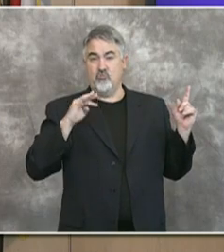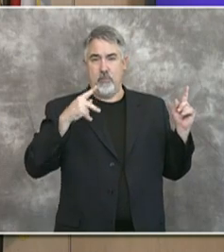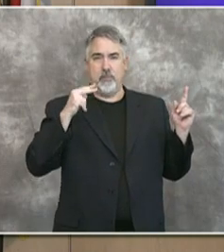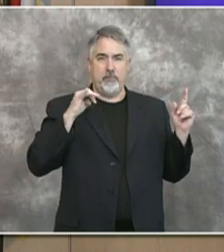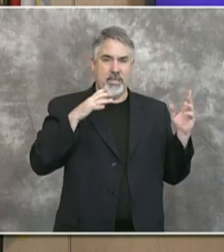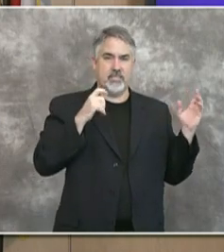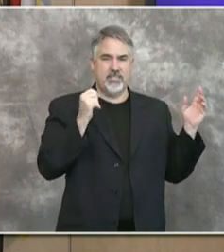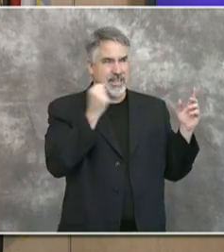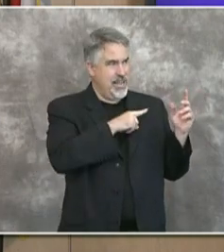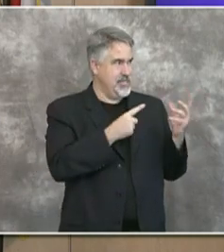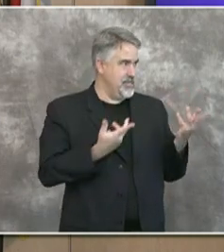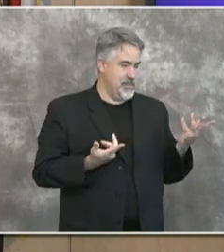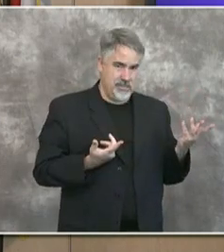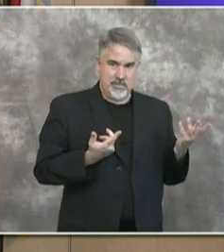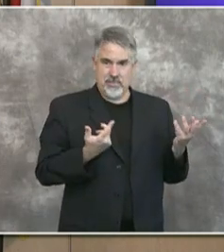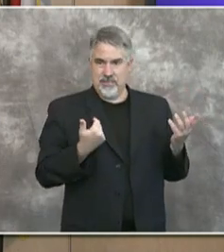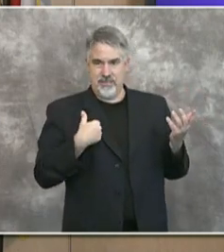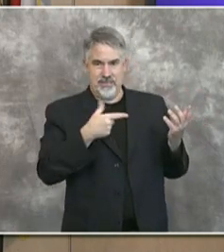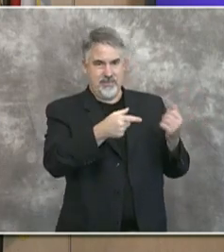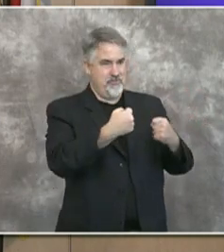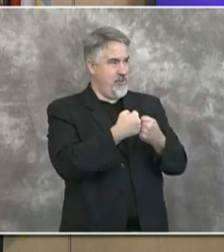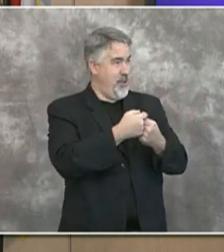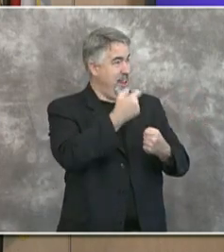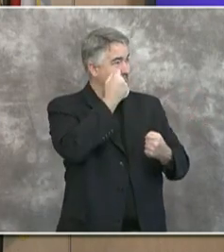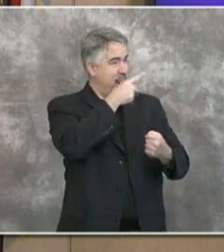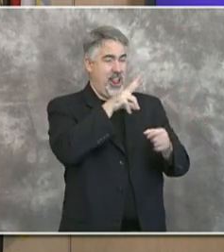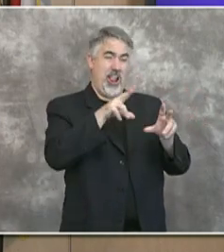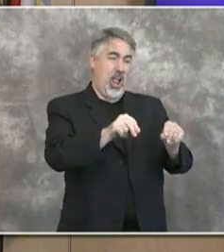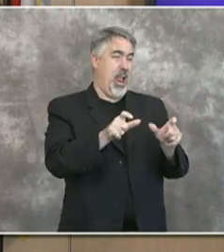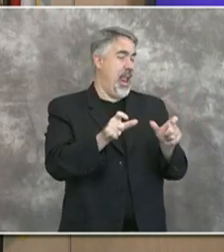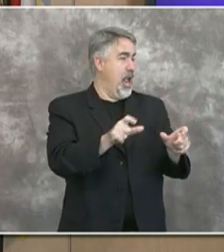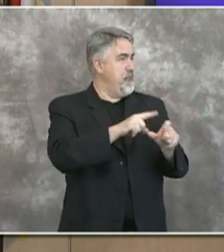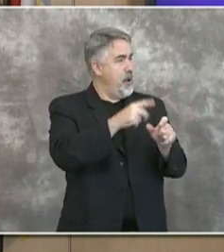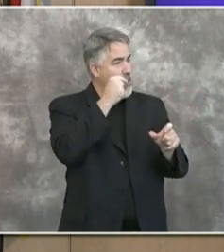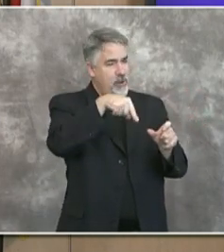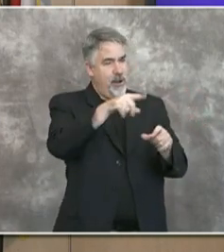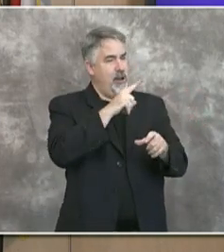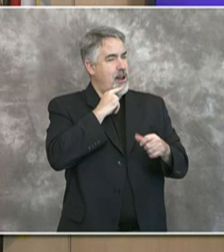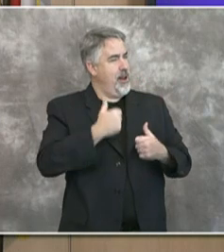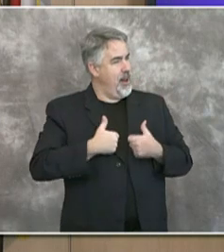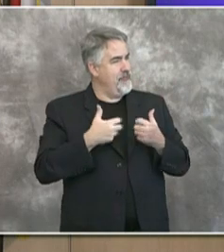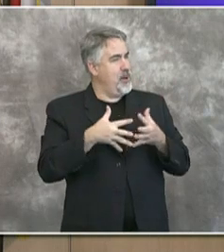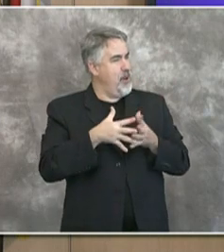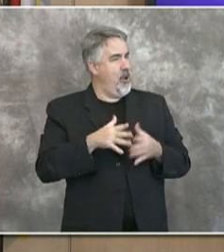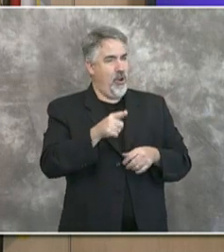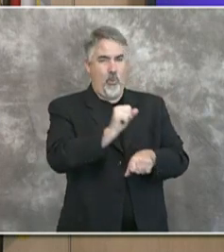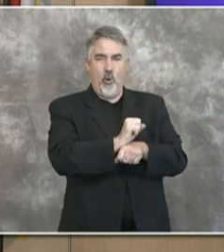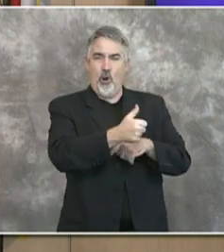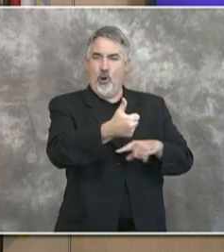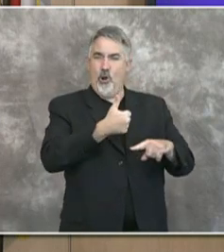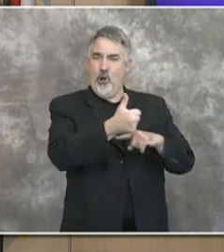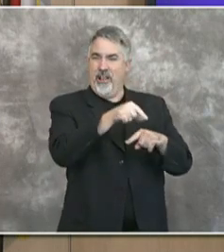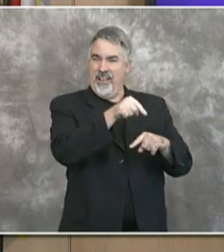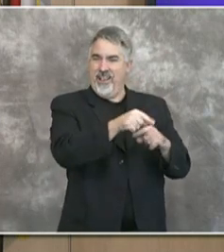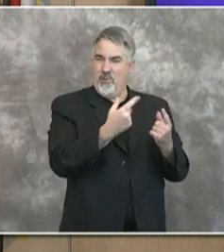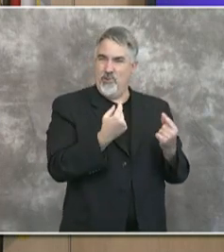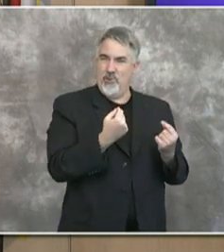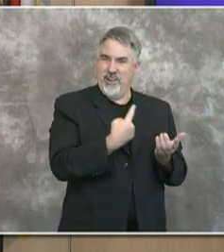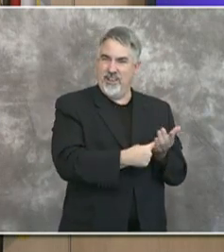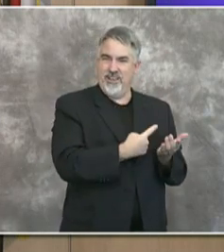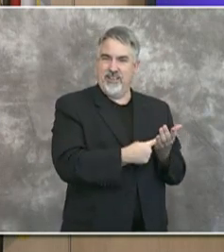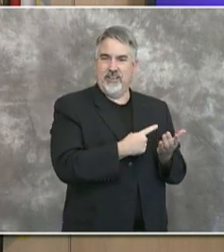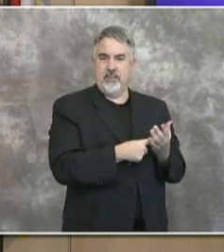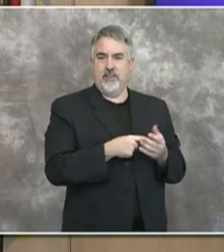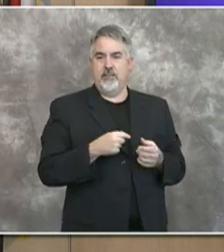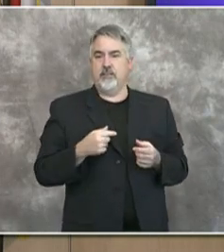and assistance on the border, similar to many of those requests that the state is also making. We appreciate her efforts and